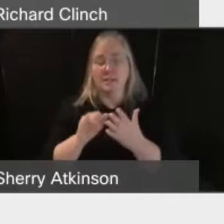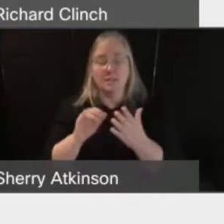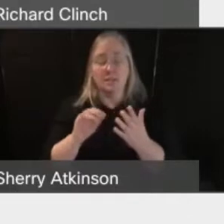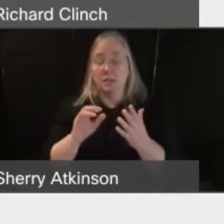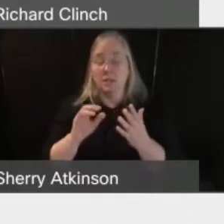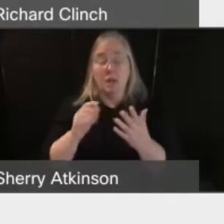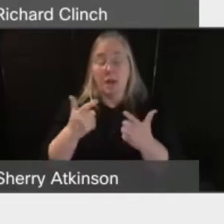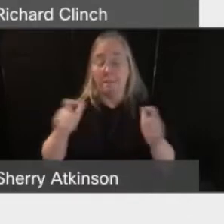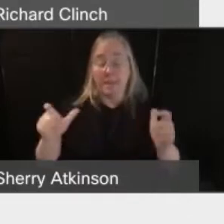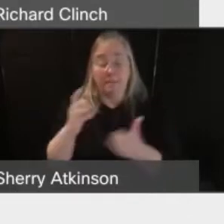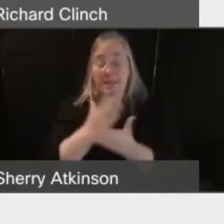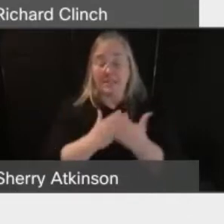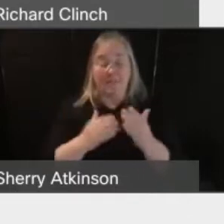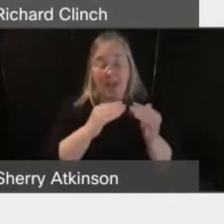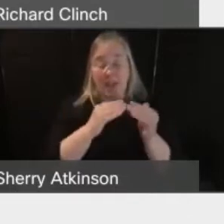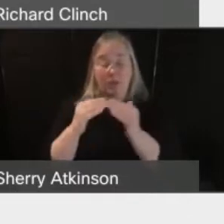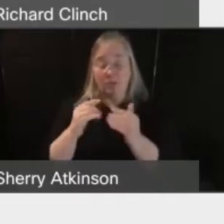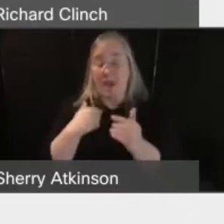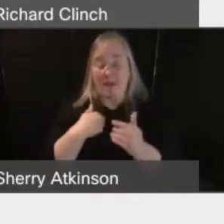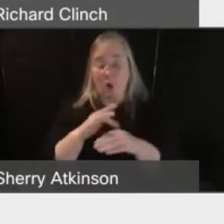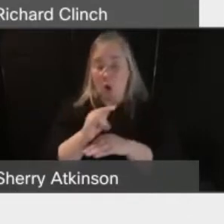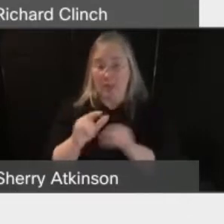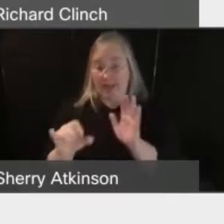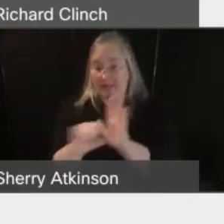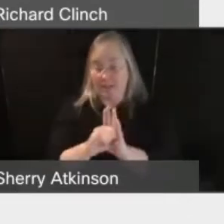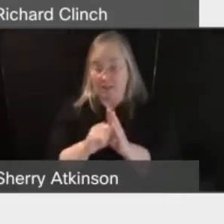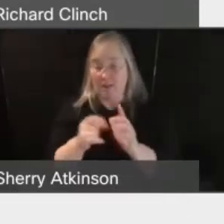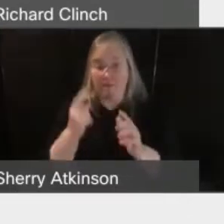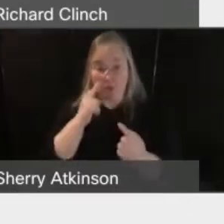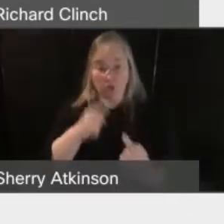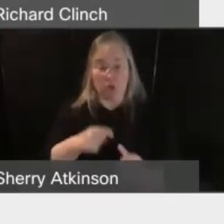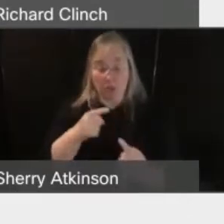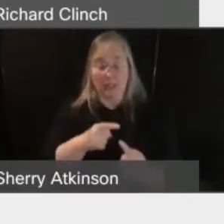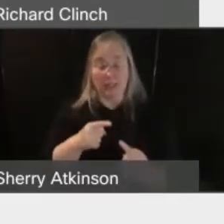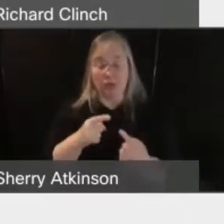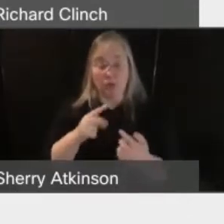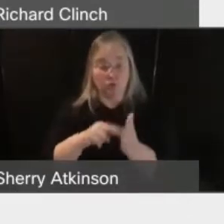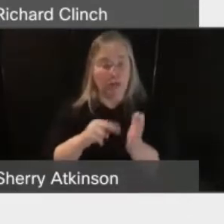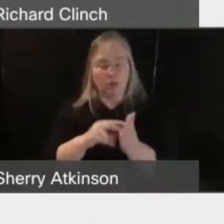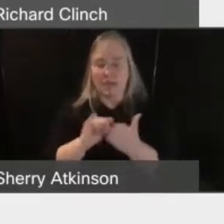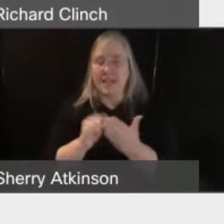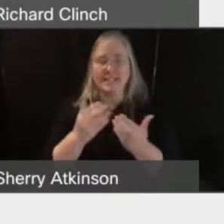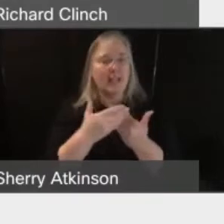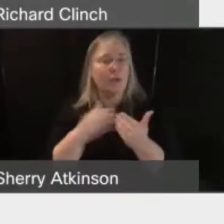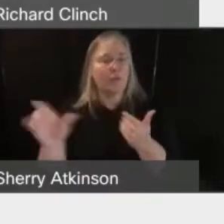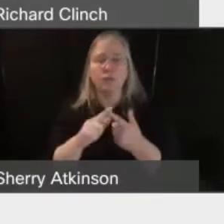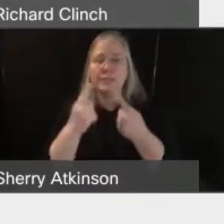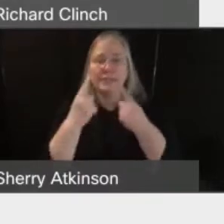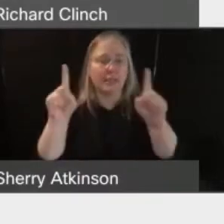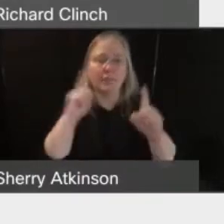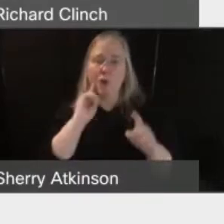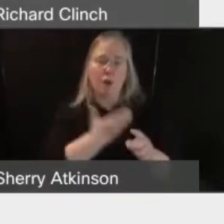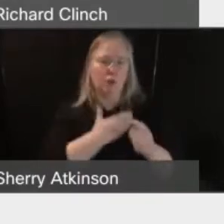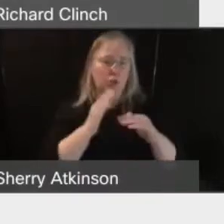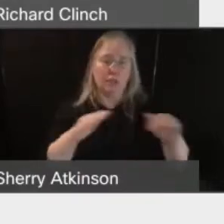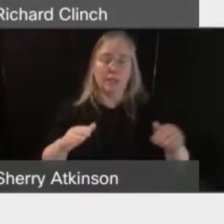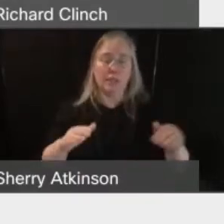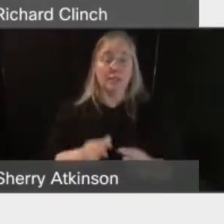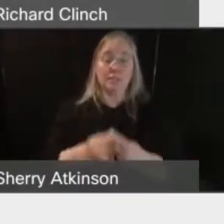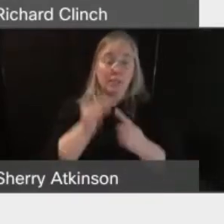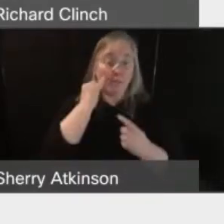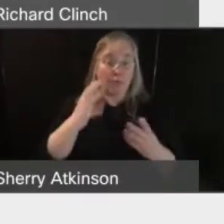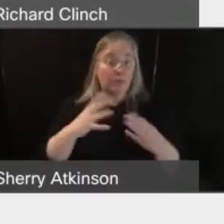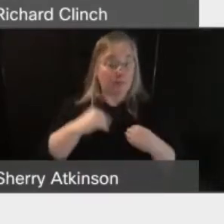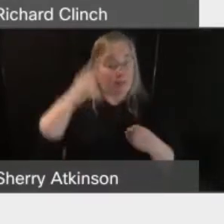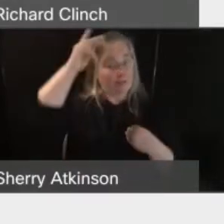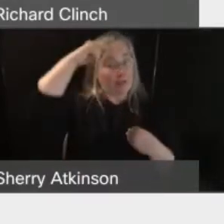identifying work around our struggling readers. That is a gateway to success for our children, particularly if you adopt the philosophy